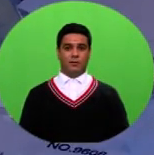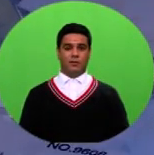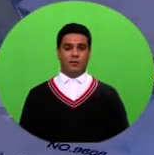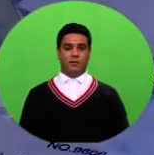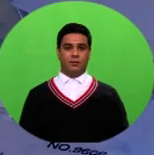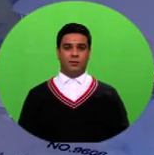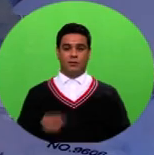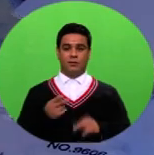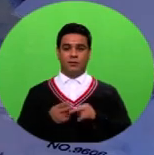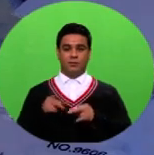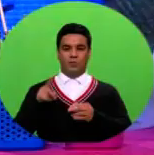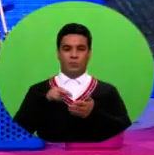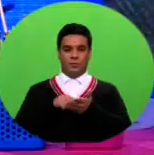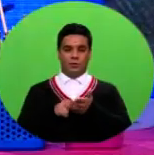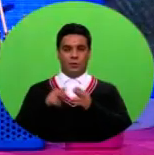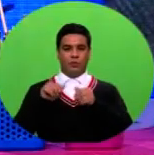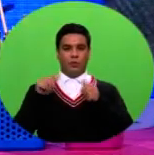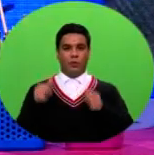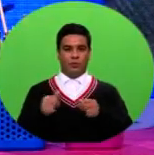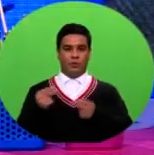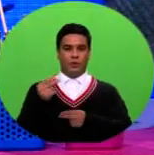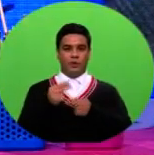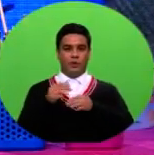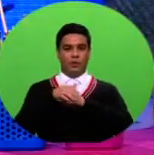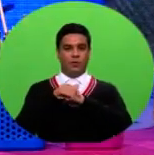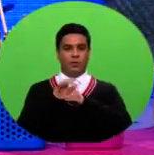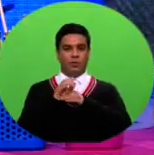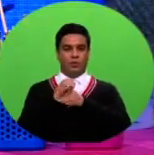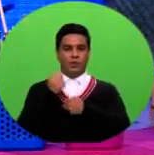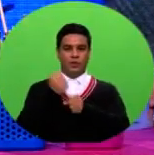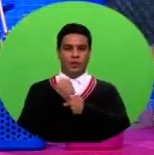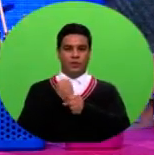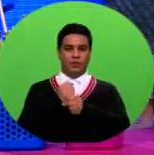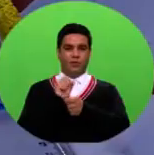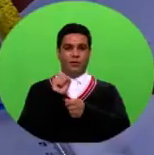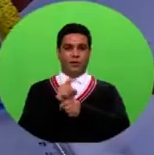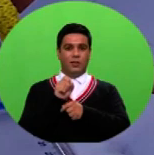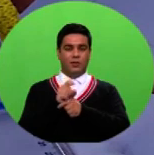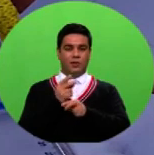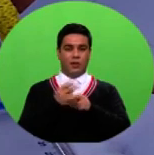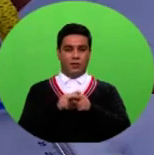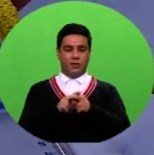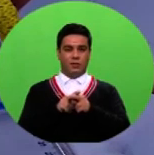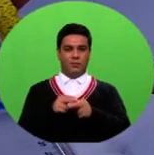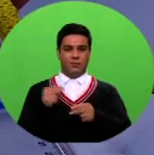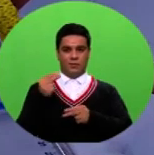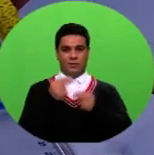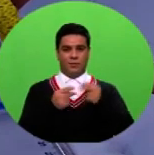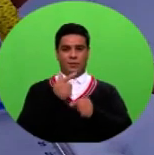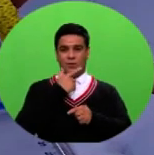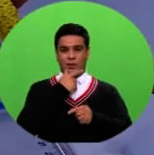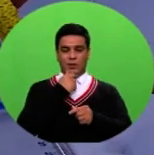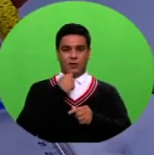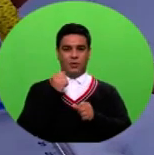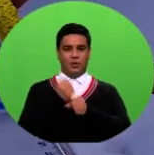paralelepiped shaklini va qutucha vazifasini bajaradigan shakl yasaymiz.